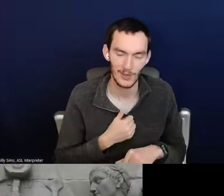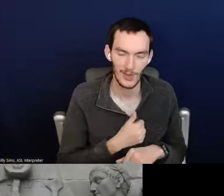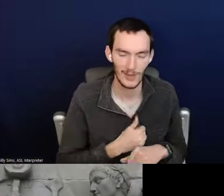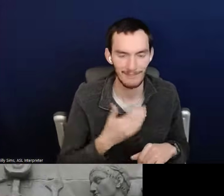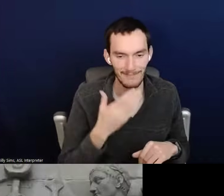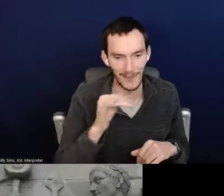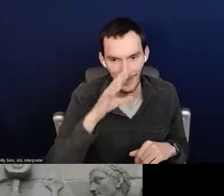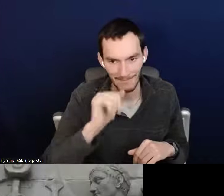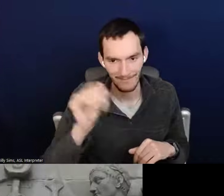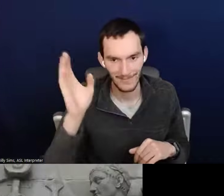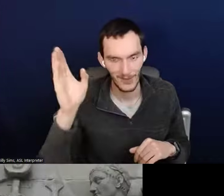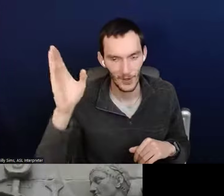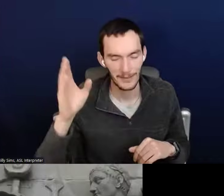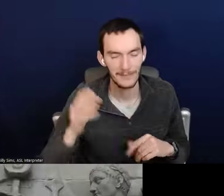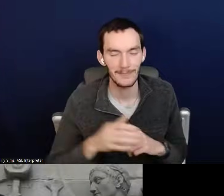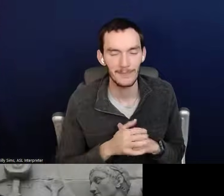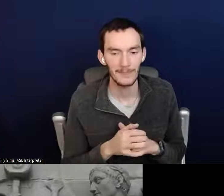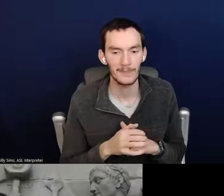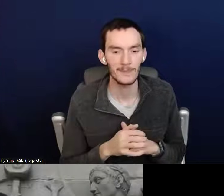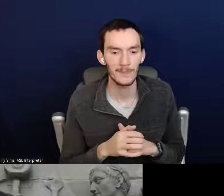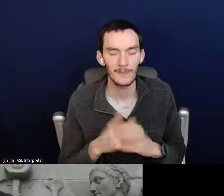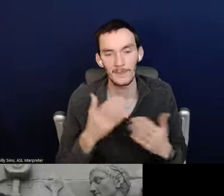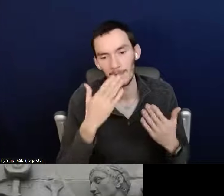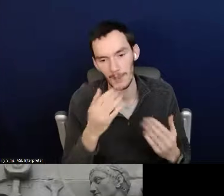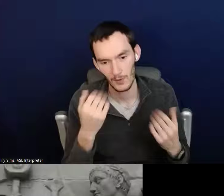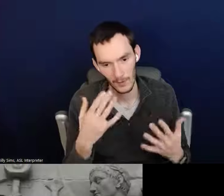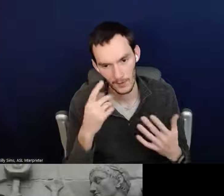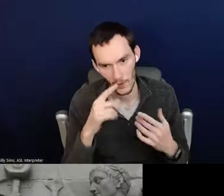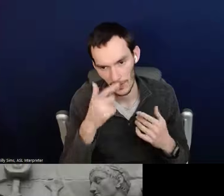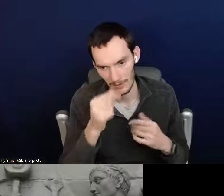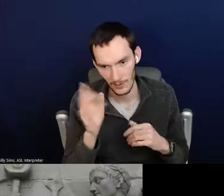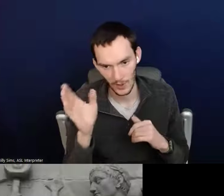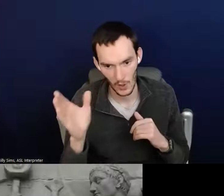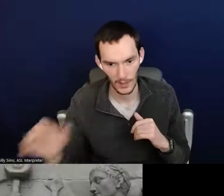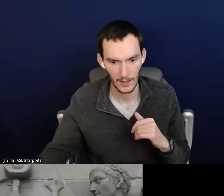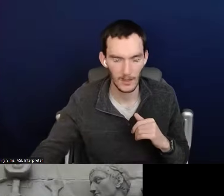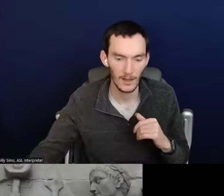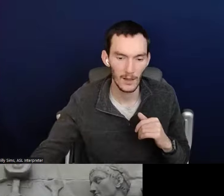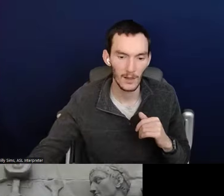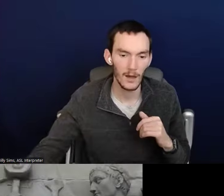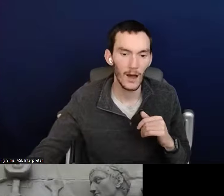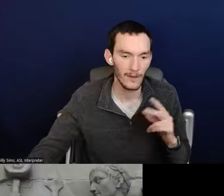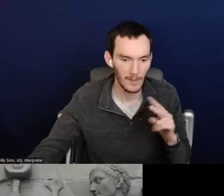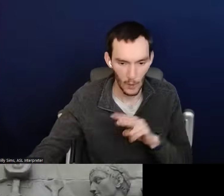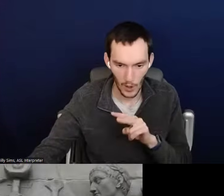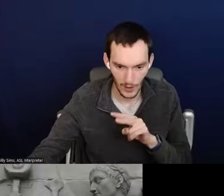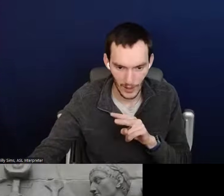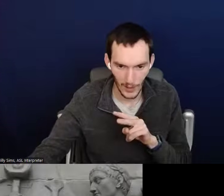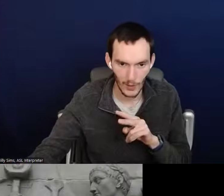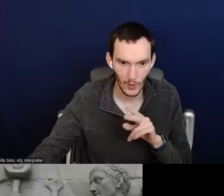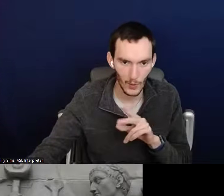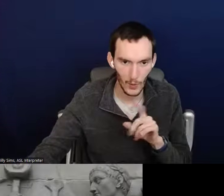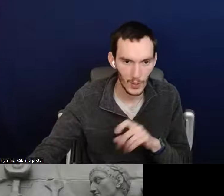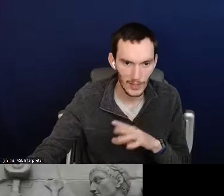we go. I'm back. Um, Thank you so much for a very interesting talk. I have been watching the question and answer, so